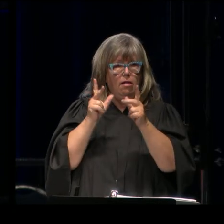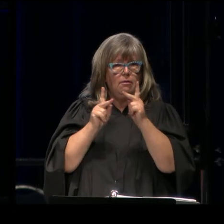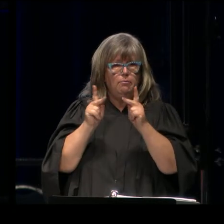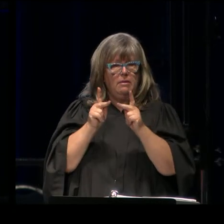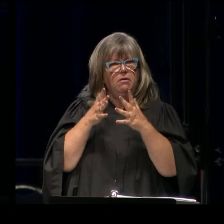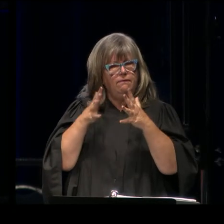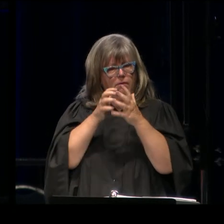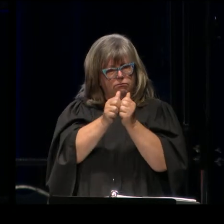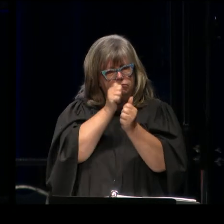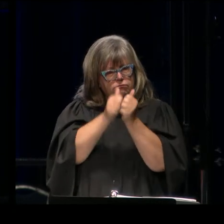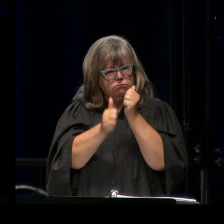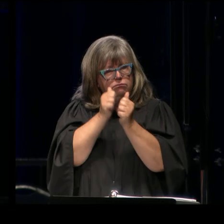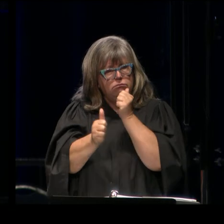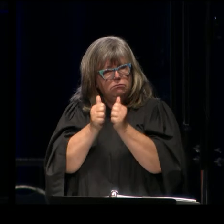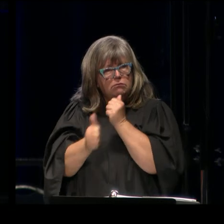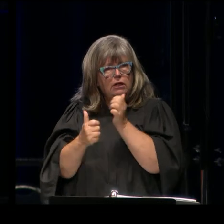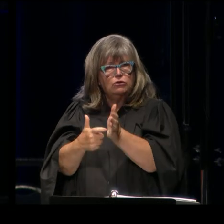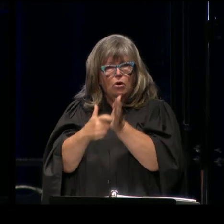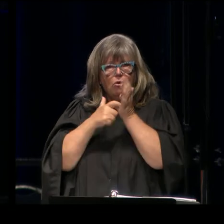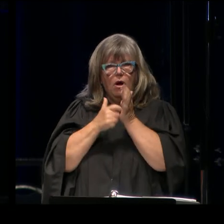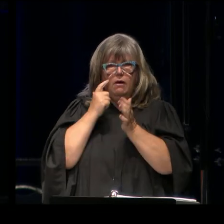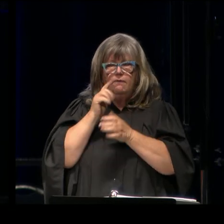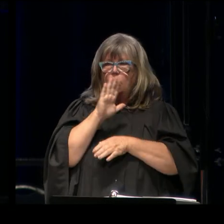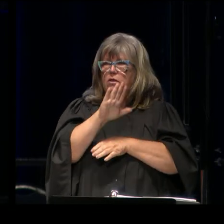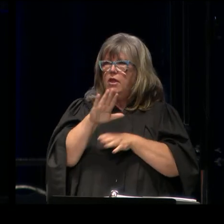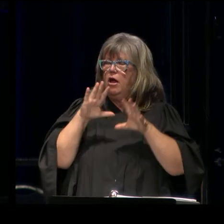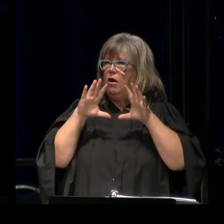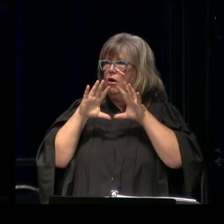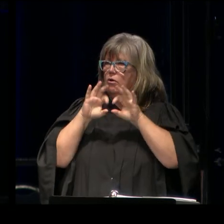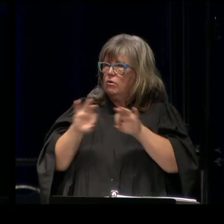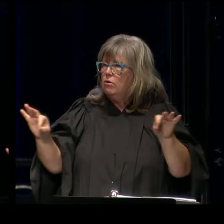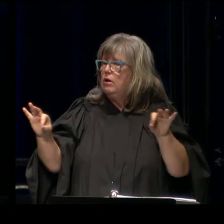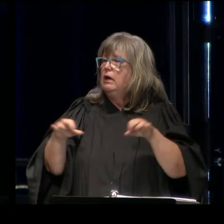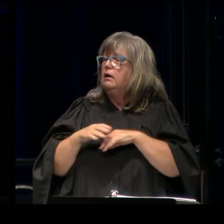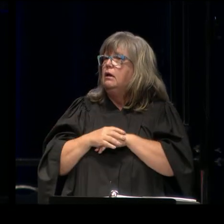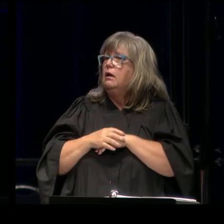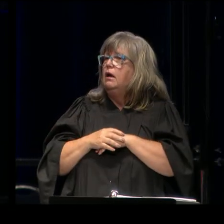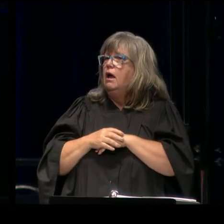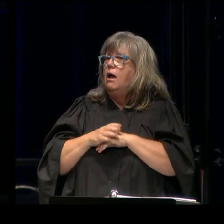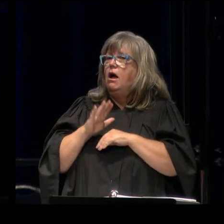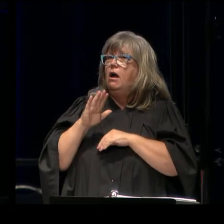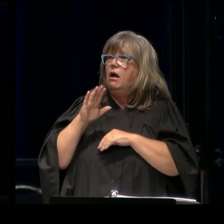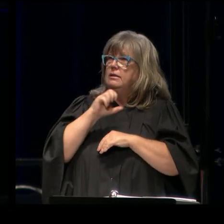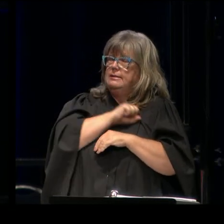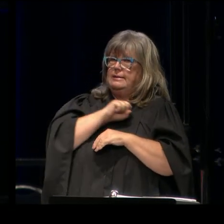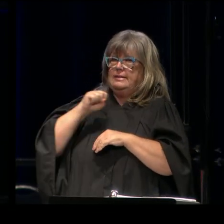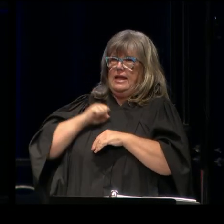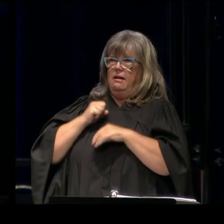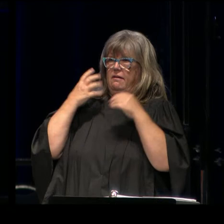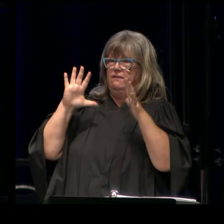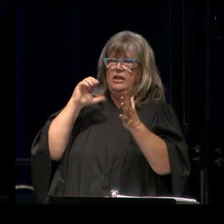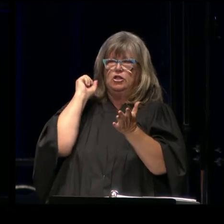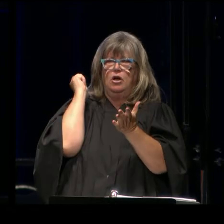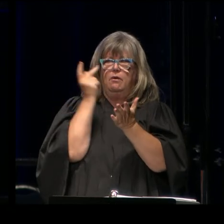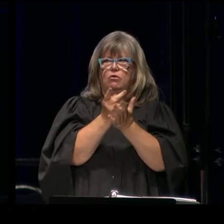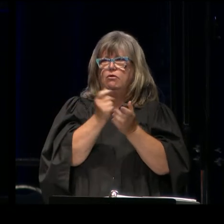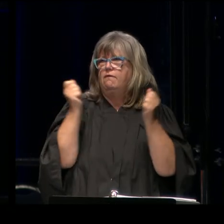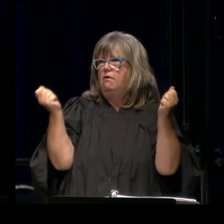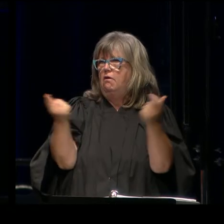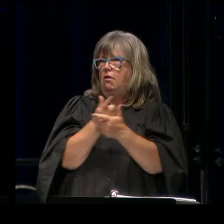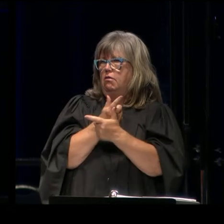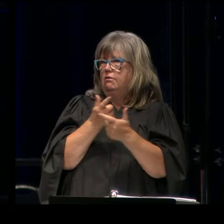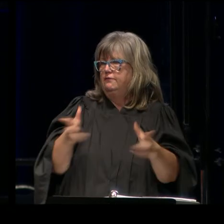academic requirements for the awards they are about to receive and that each has been duly approved by the University's Senate.